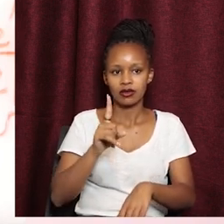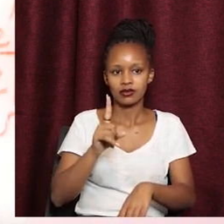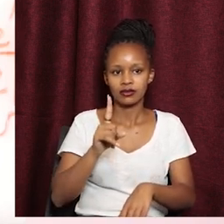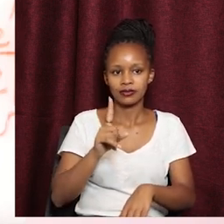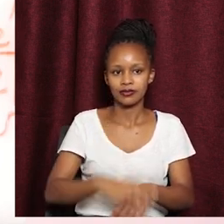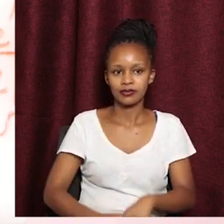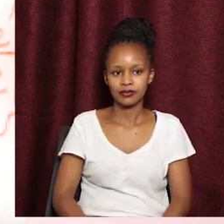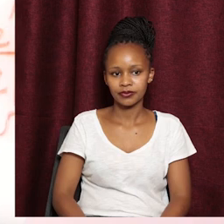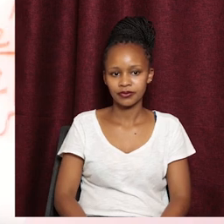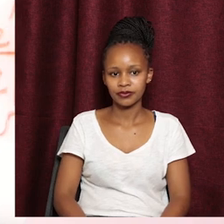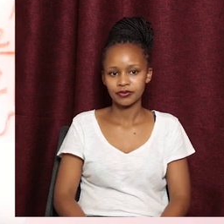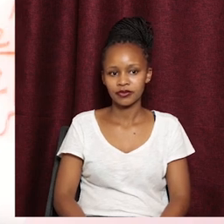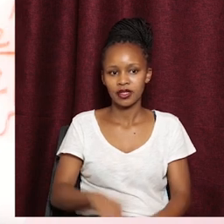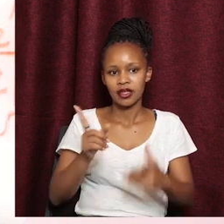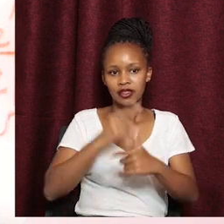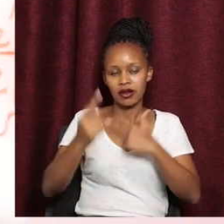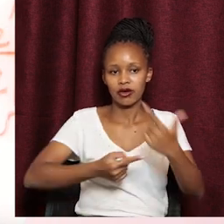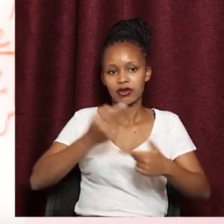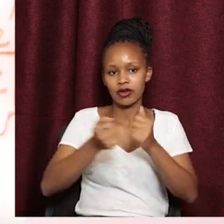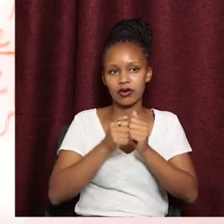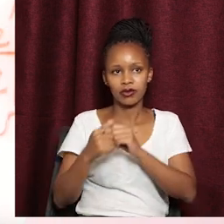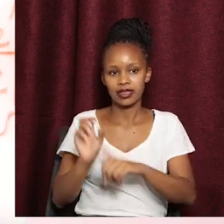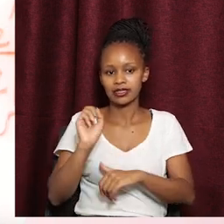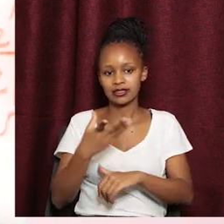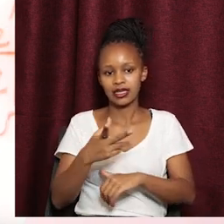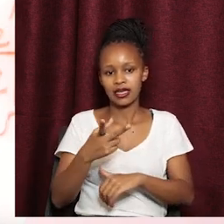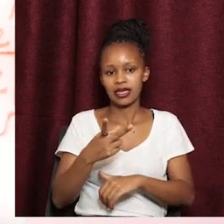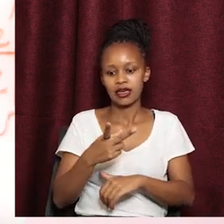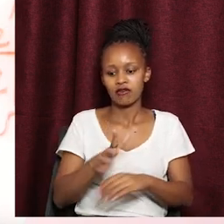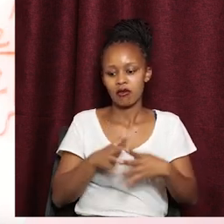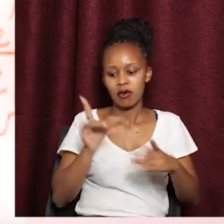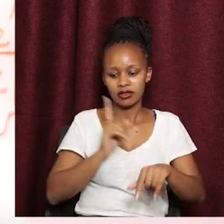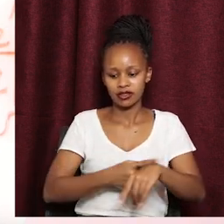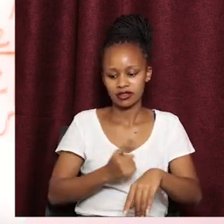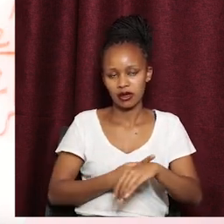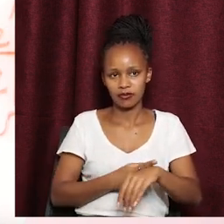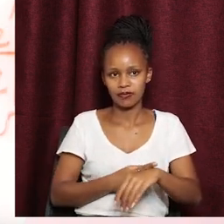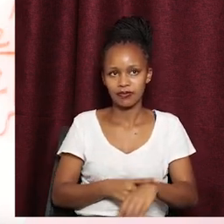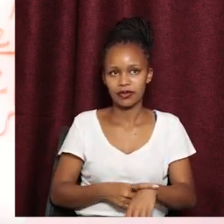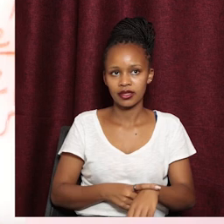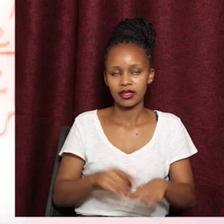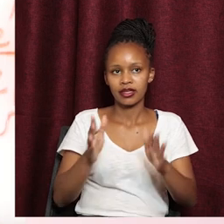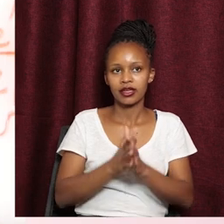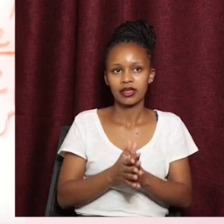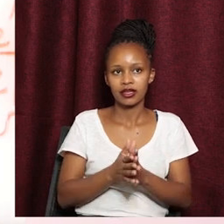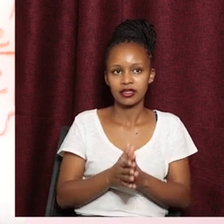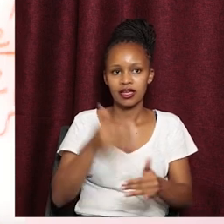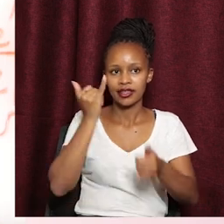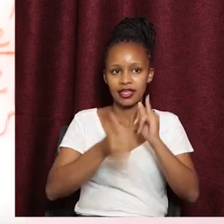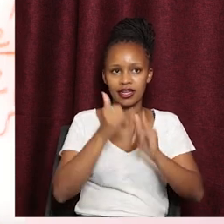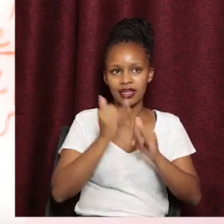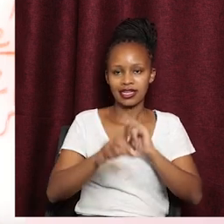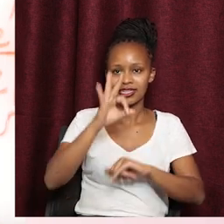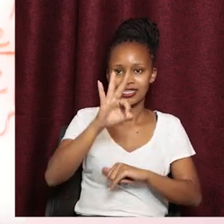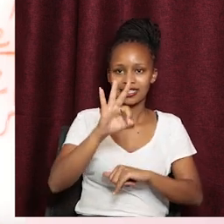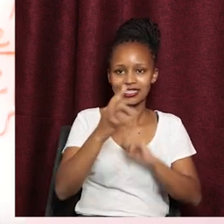Then went to the second round of the extra time. And in the last 3 seconds